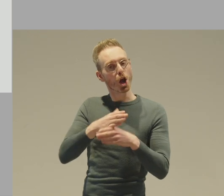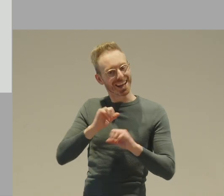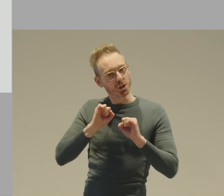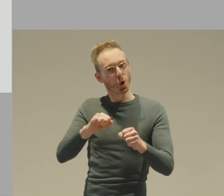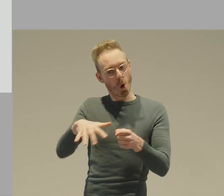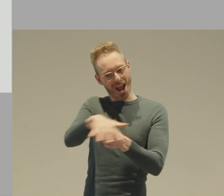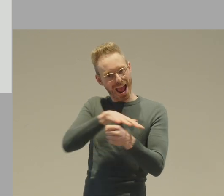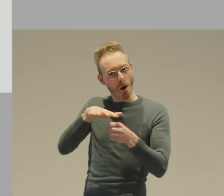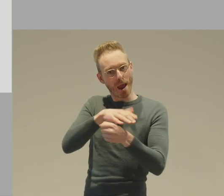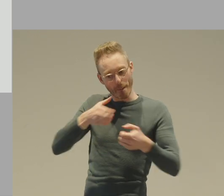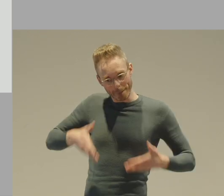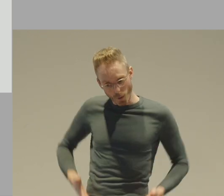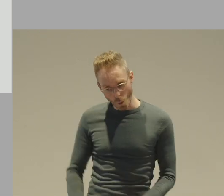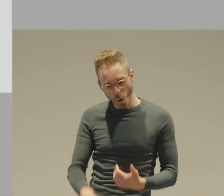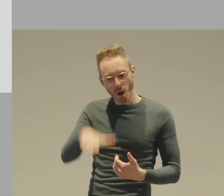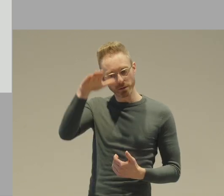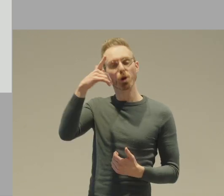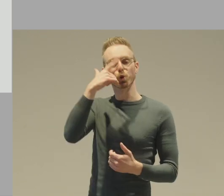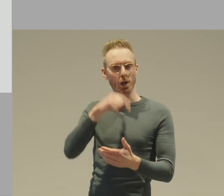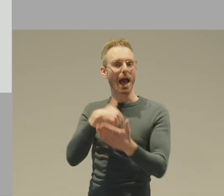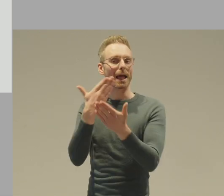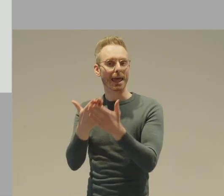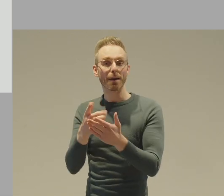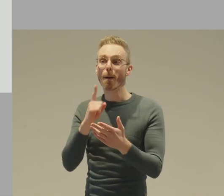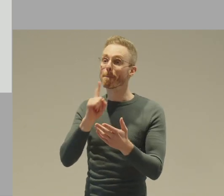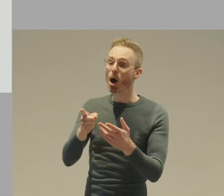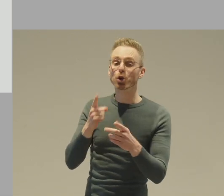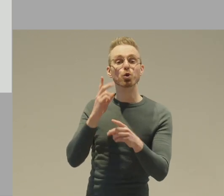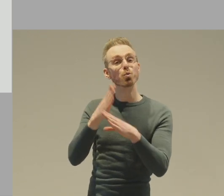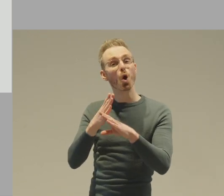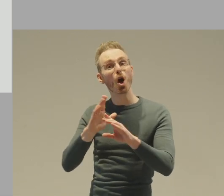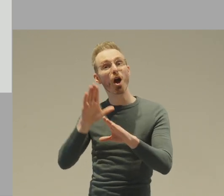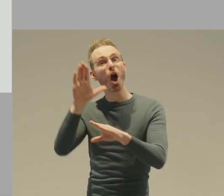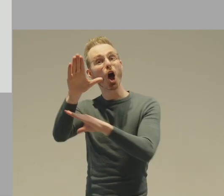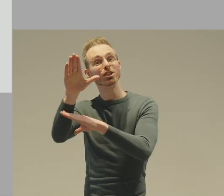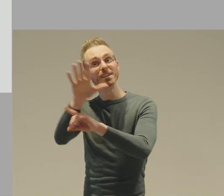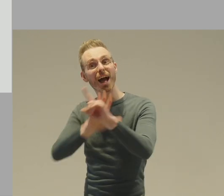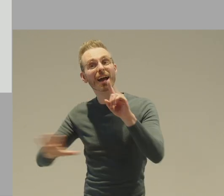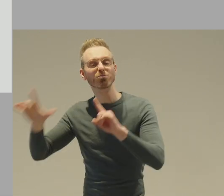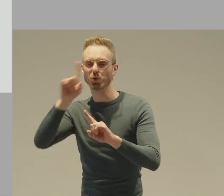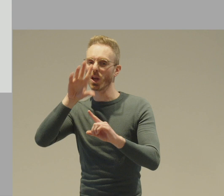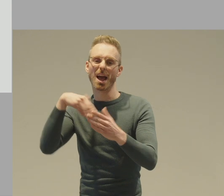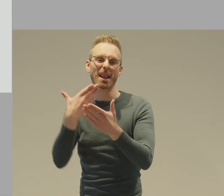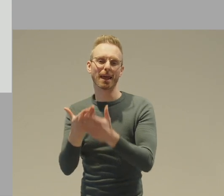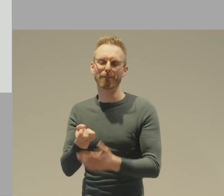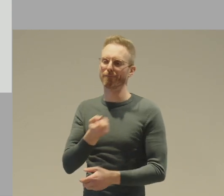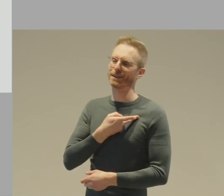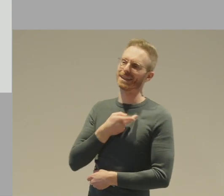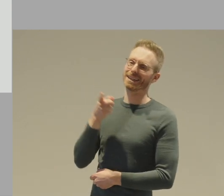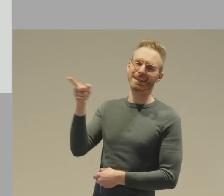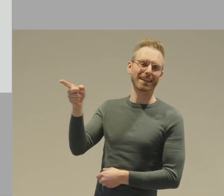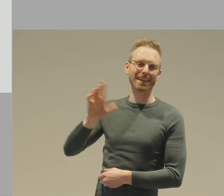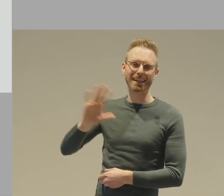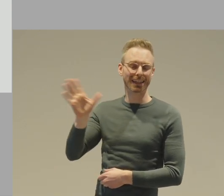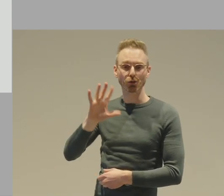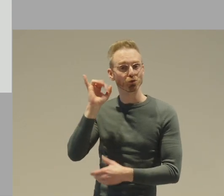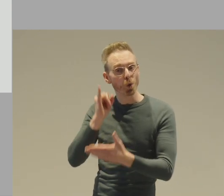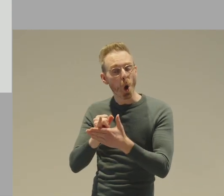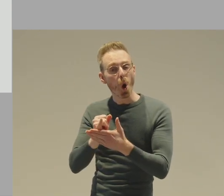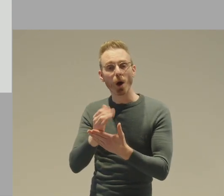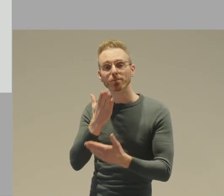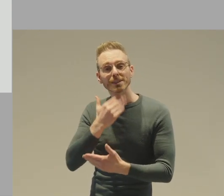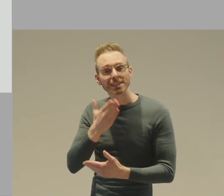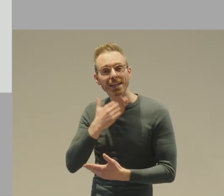used the staff guideline and I said, this shows you can get support in blah, blah, blah. And I used their words, copy and paste it. and they can't really argue with me. They usually just ignore the email